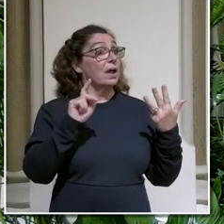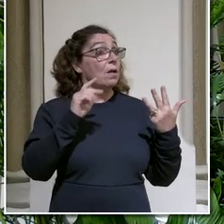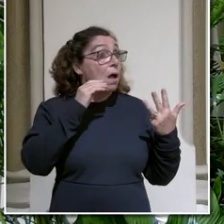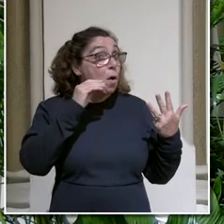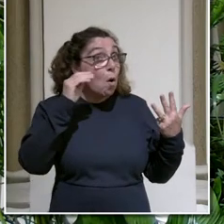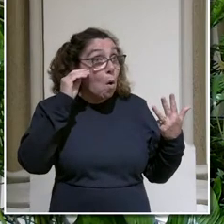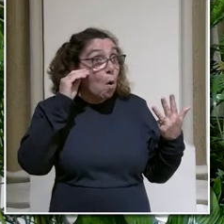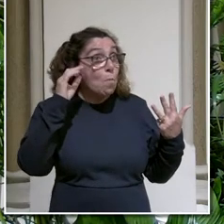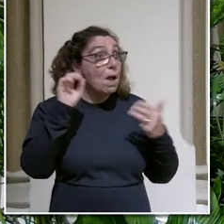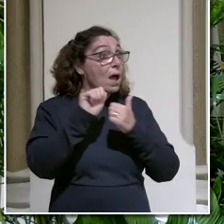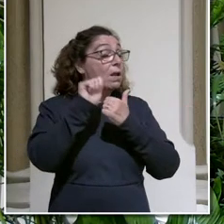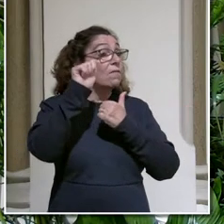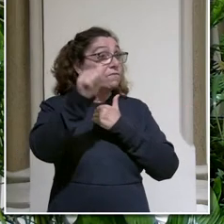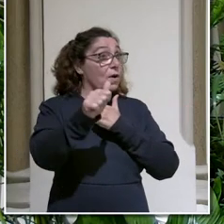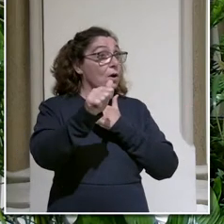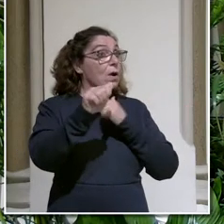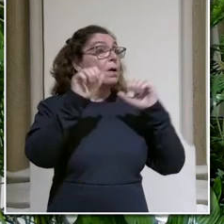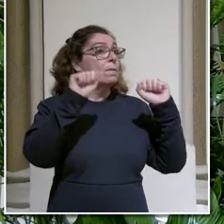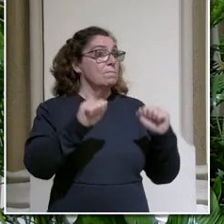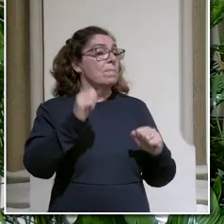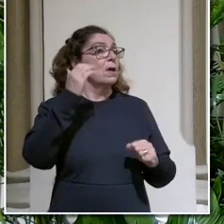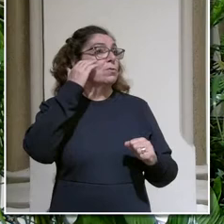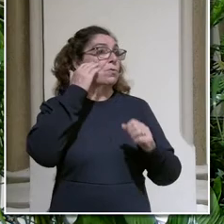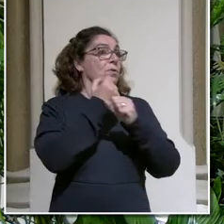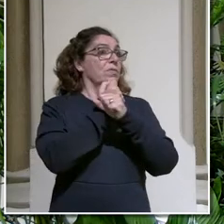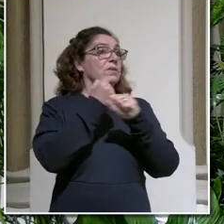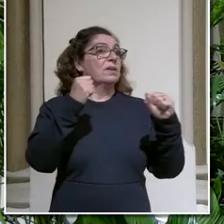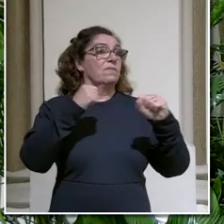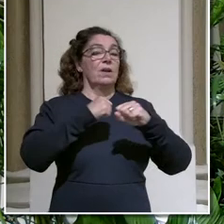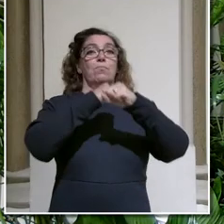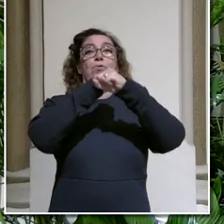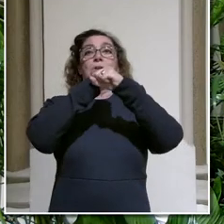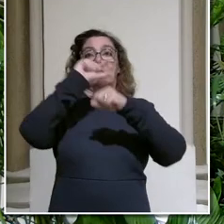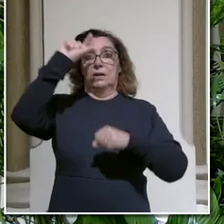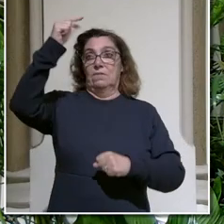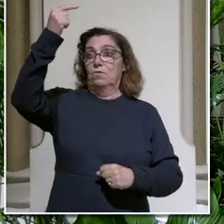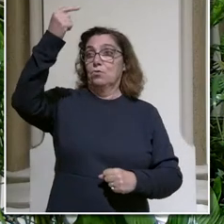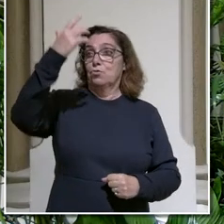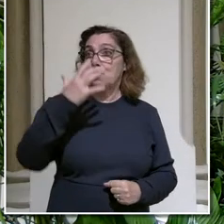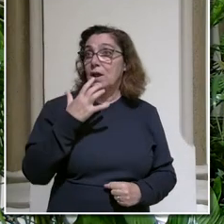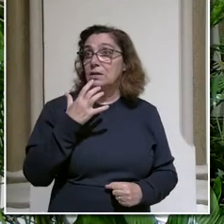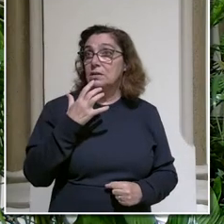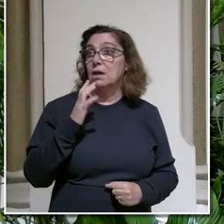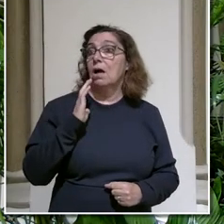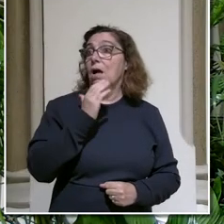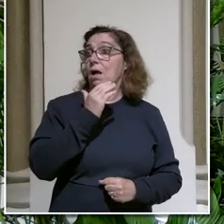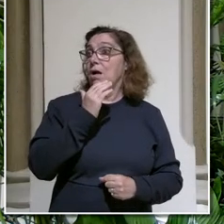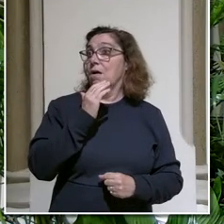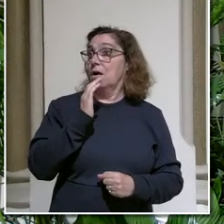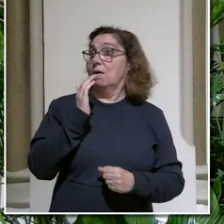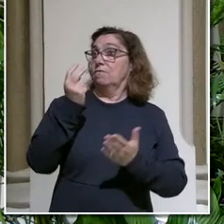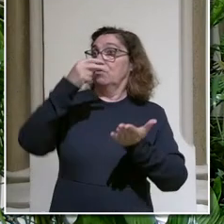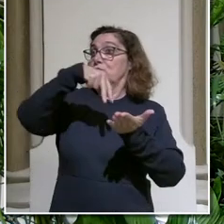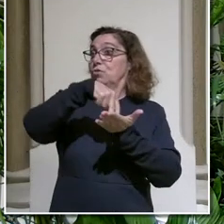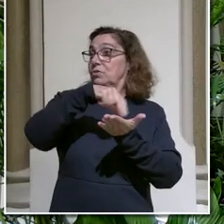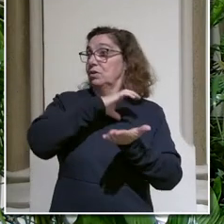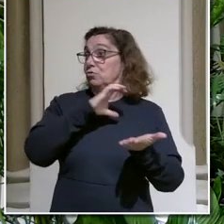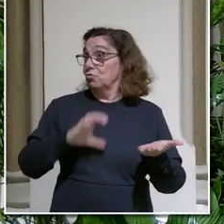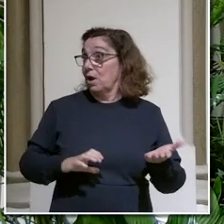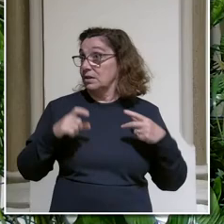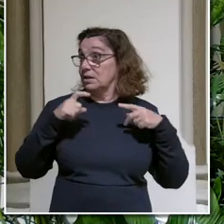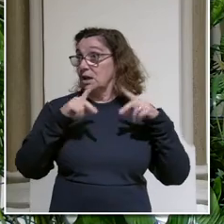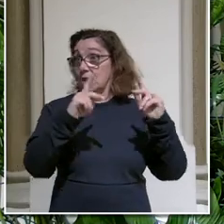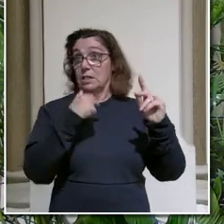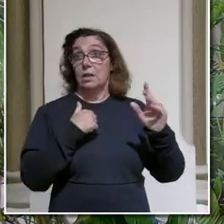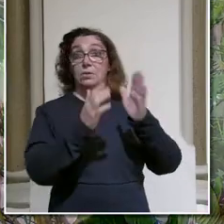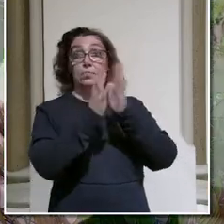home and afar may know the saving and protective grace of the risen Christ. Let us pray to